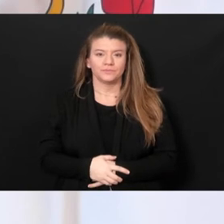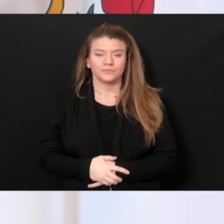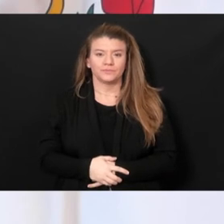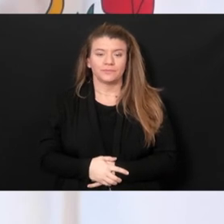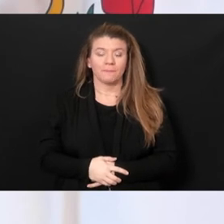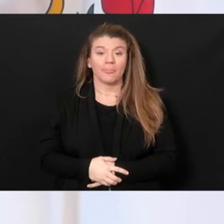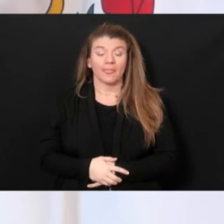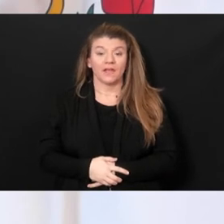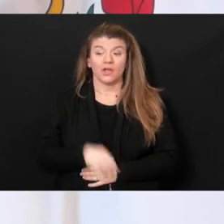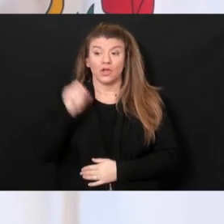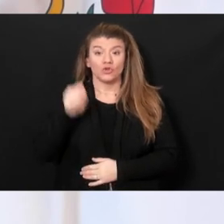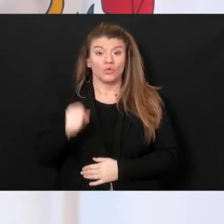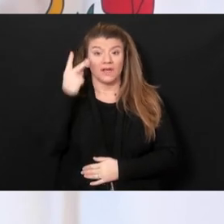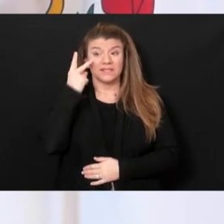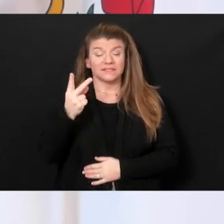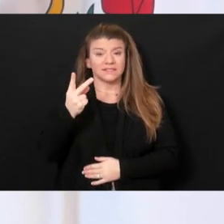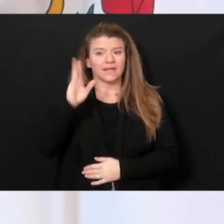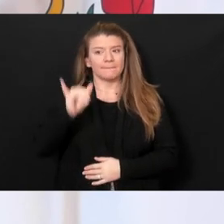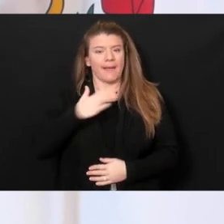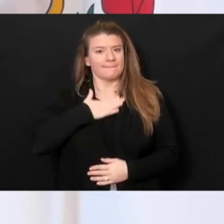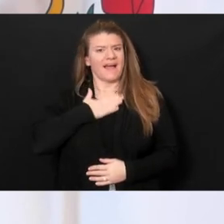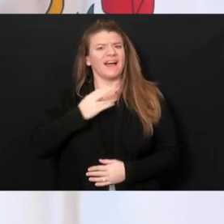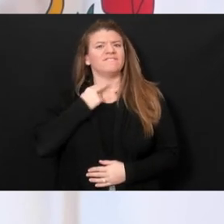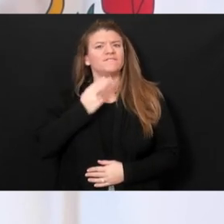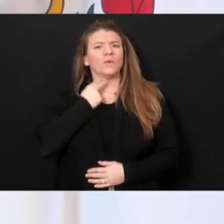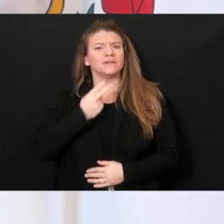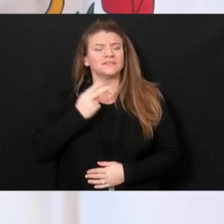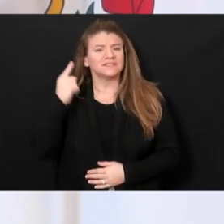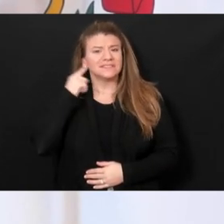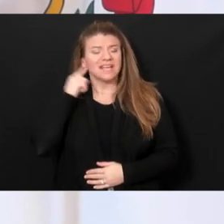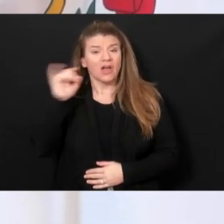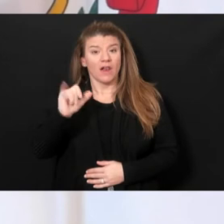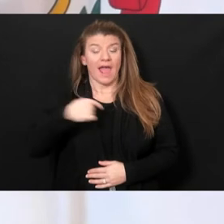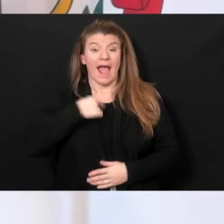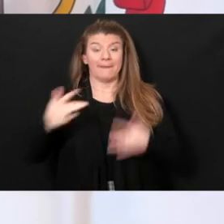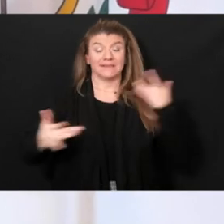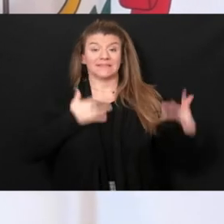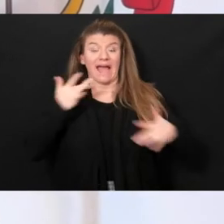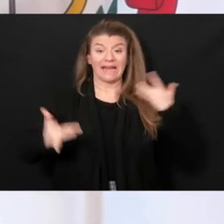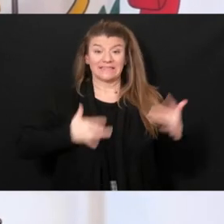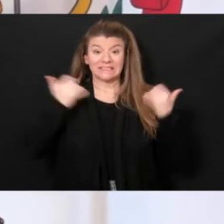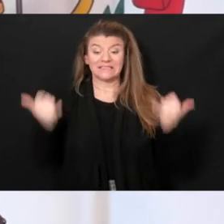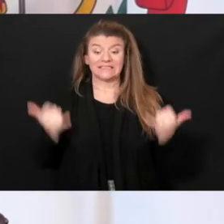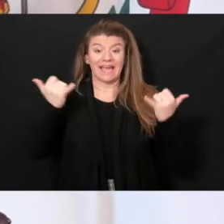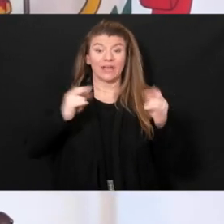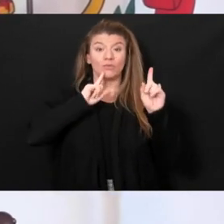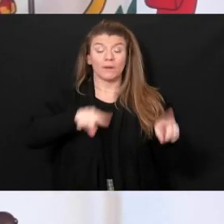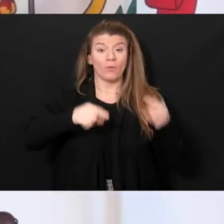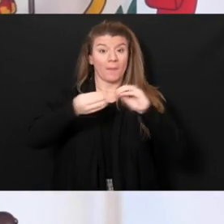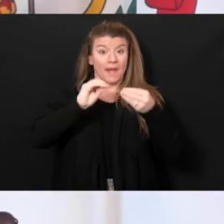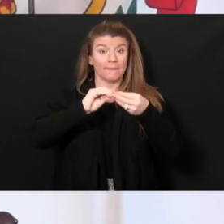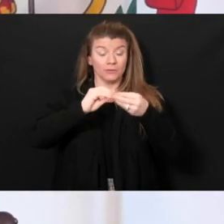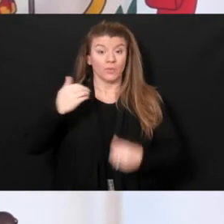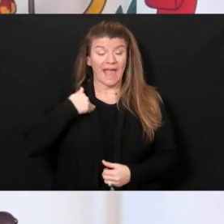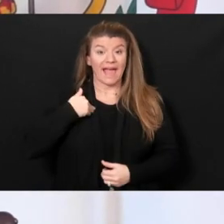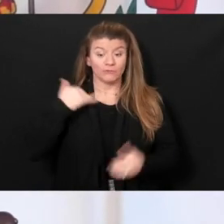You can tell probably by the tone of my voice, and you know, I'm excited to report to you on the numbers that we have